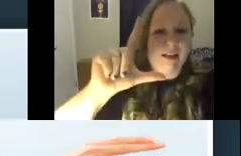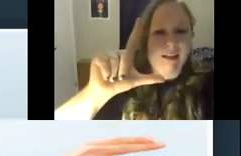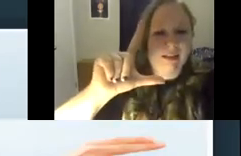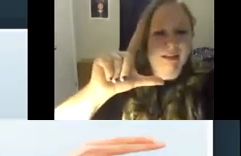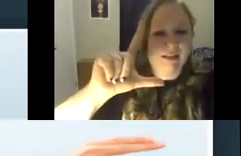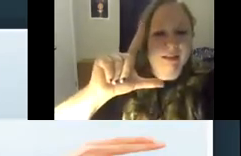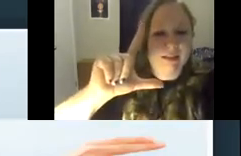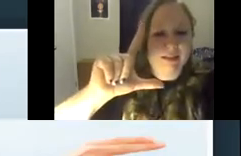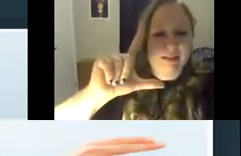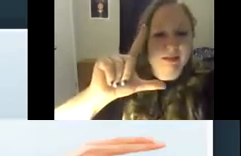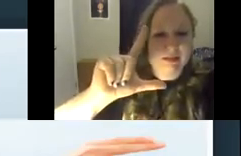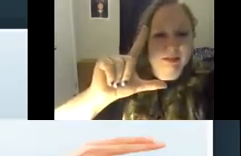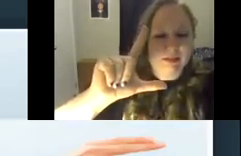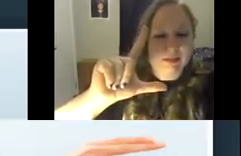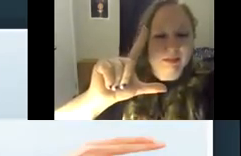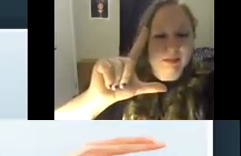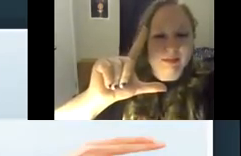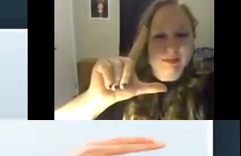Awesome. L.